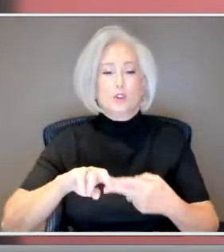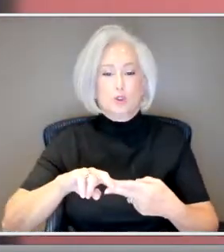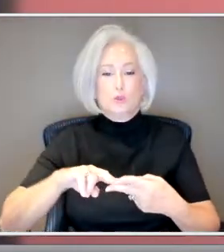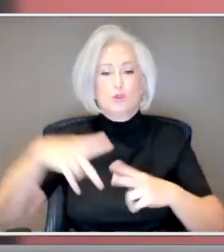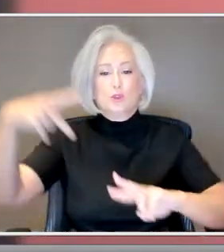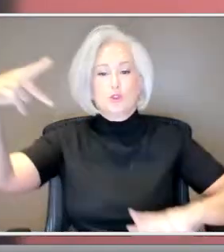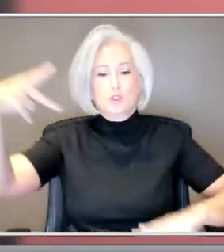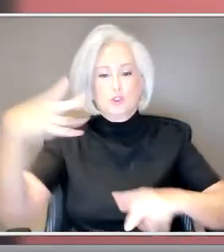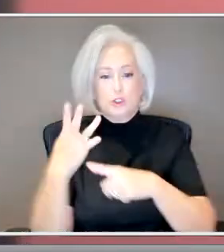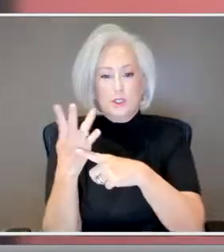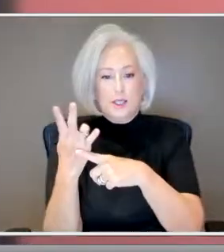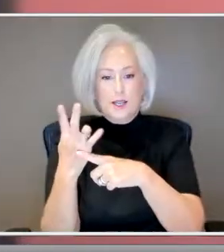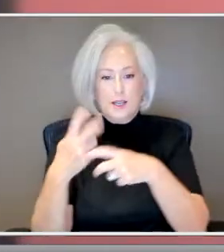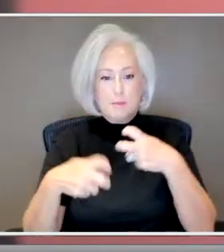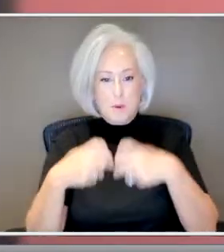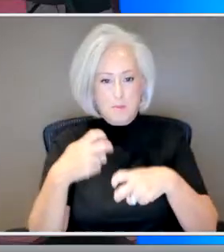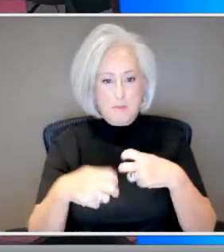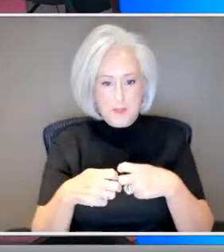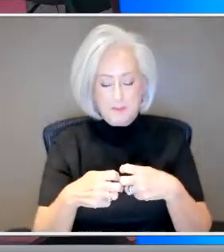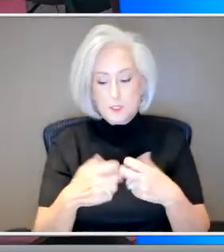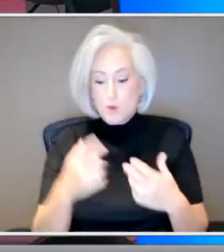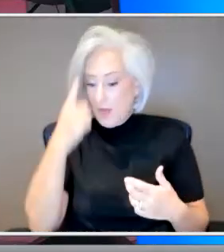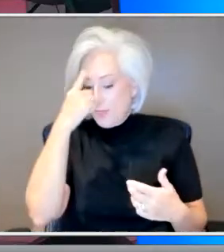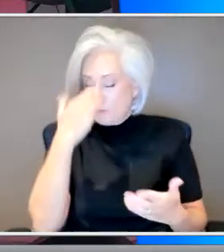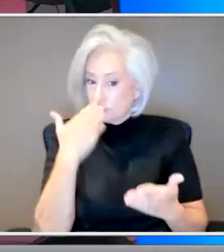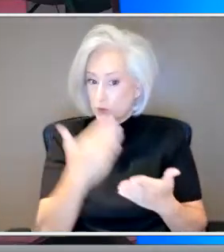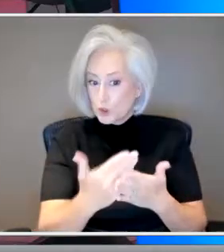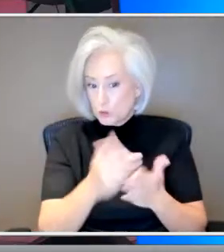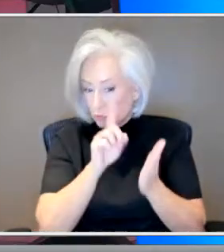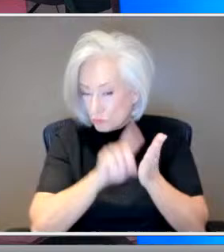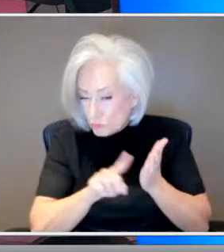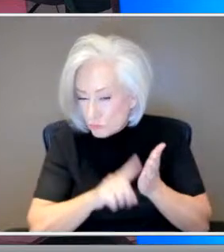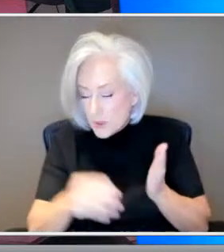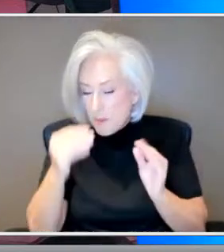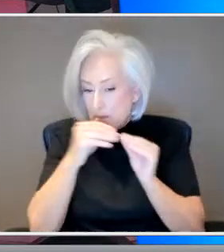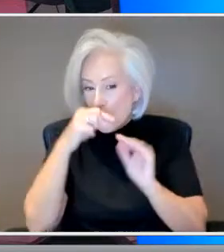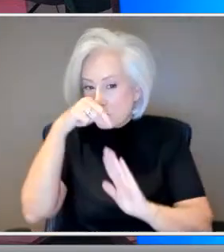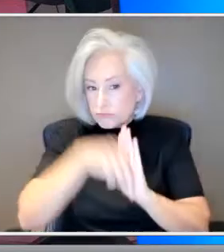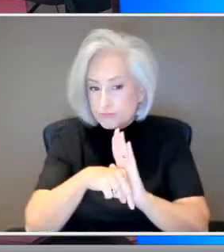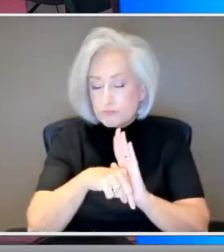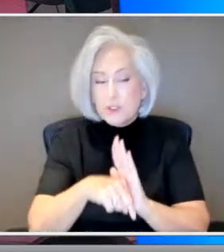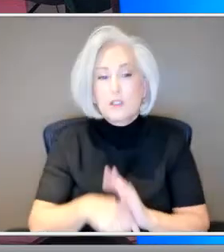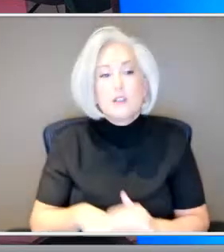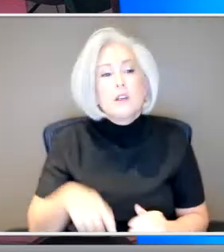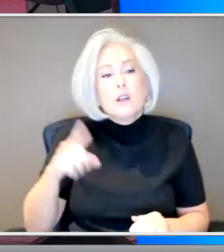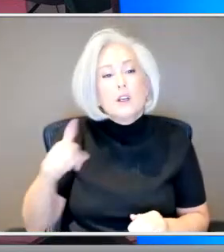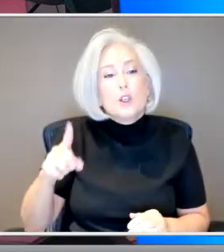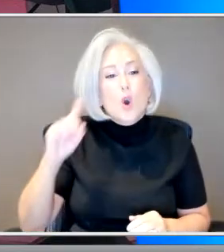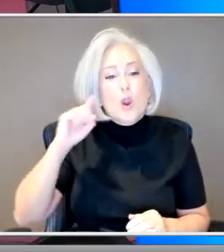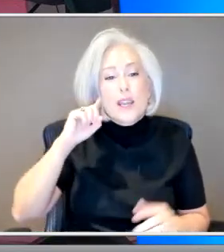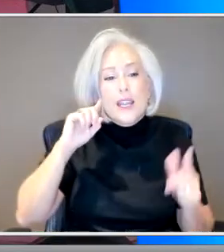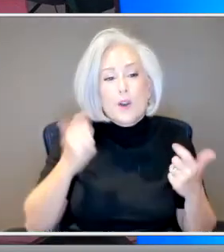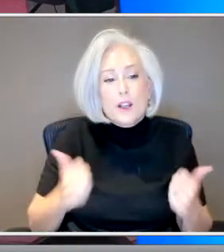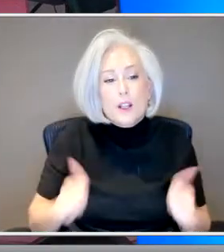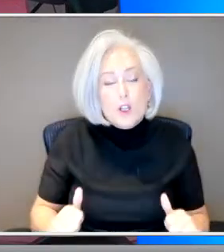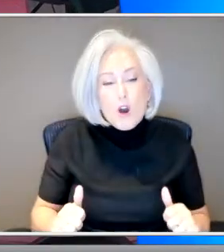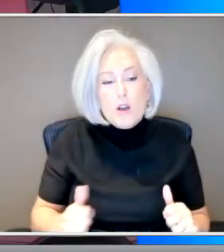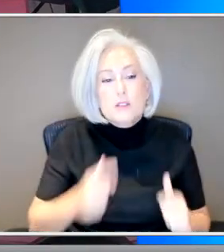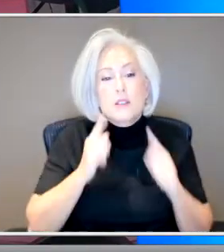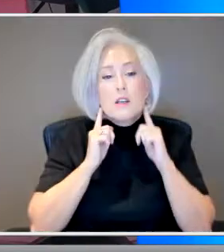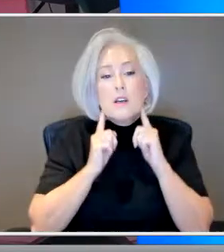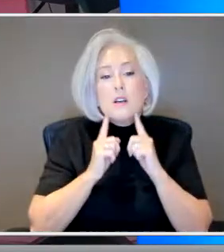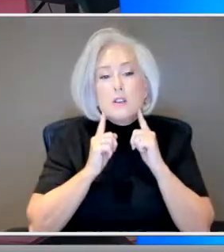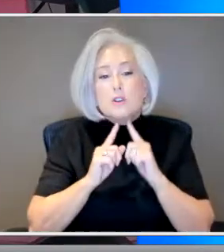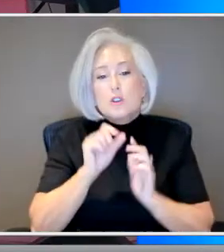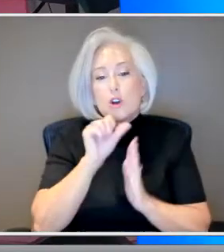under the hood. Did you find out, was the hearing loss and the jaw surgery you needed connected to the heart, or is that just